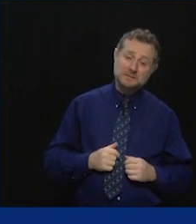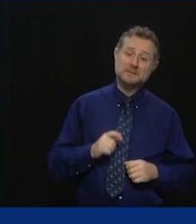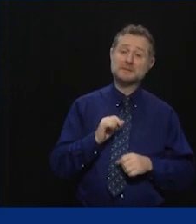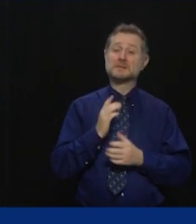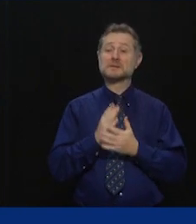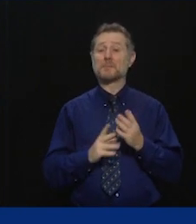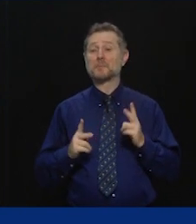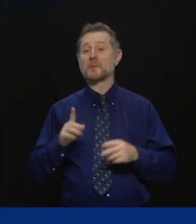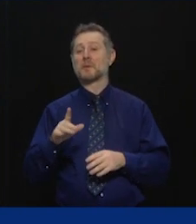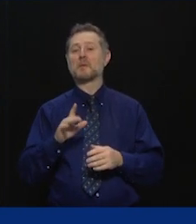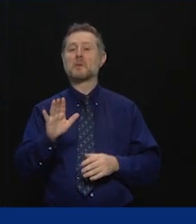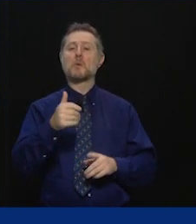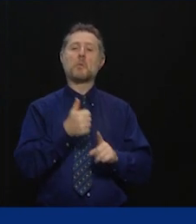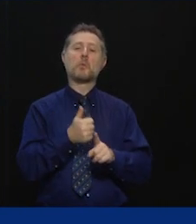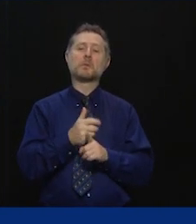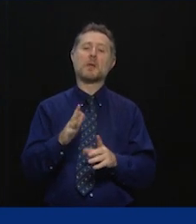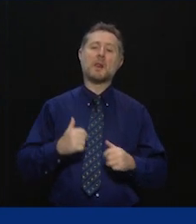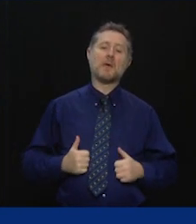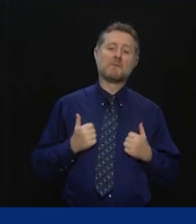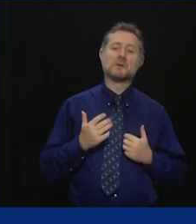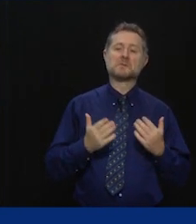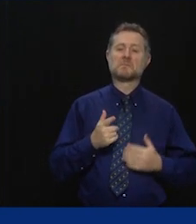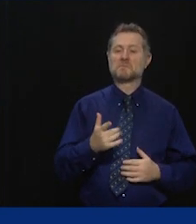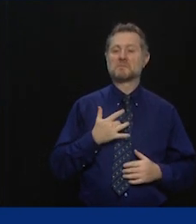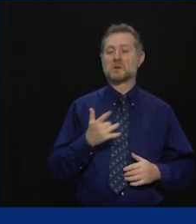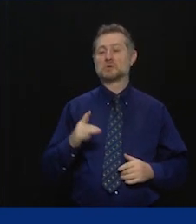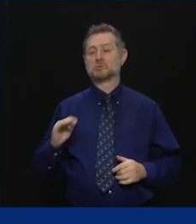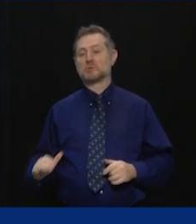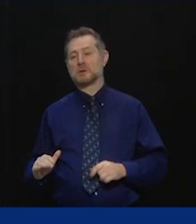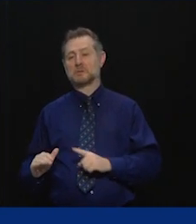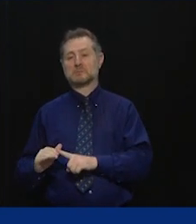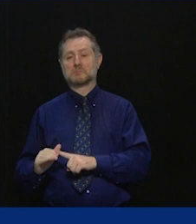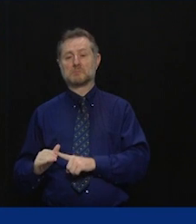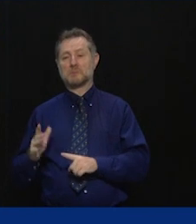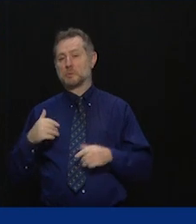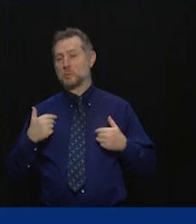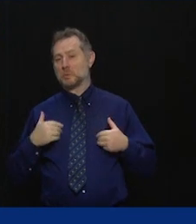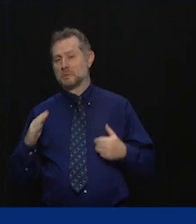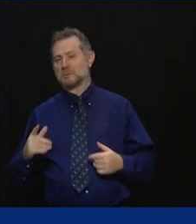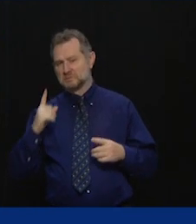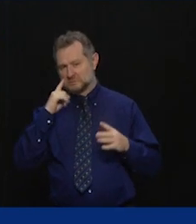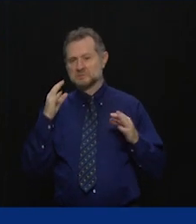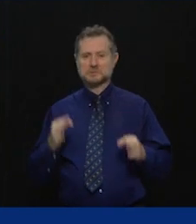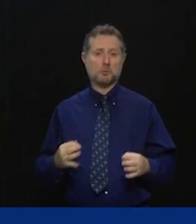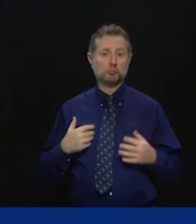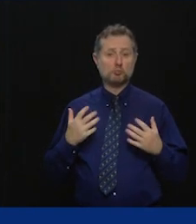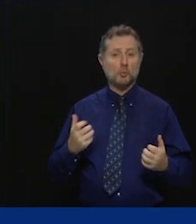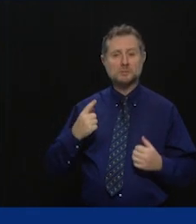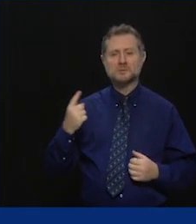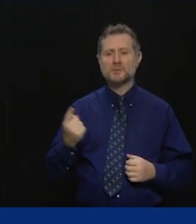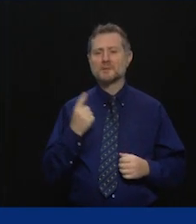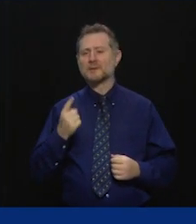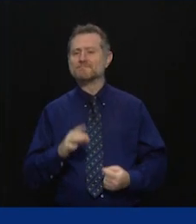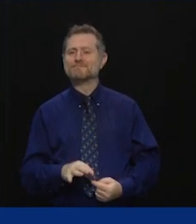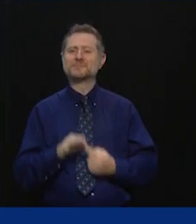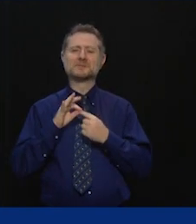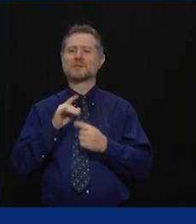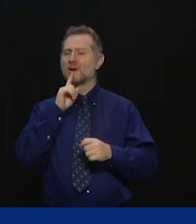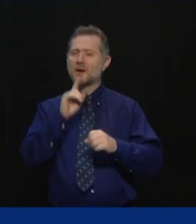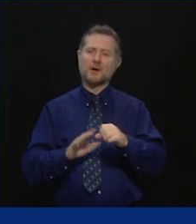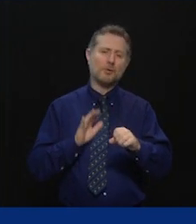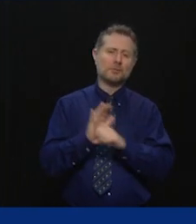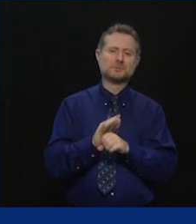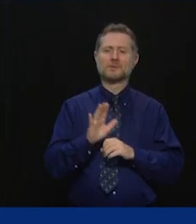child, as a teenager, decided that they wanted to do something quite extraordinary. They wanted to dedicate their lives to helping other